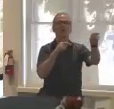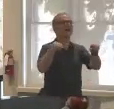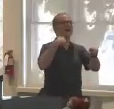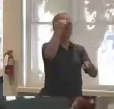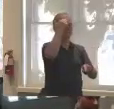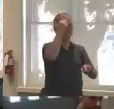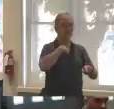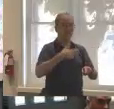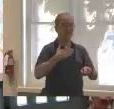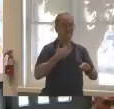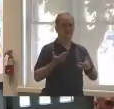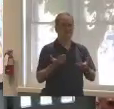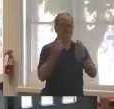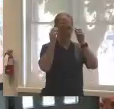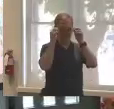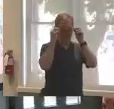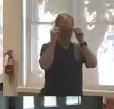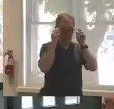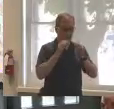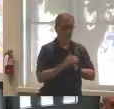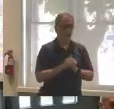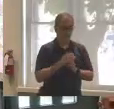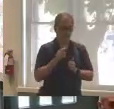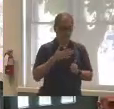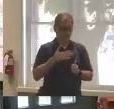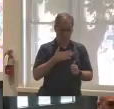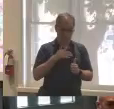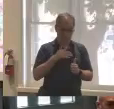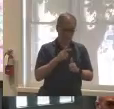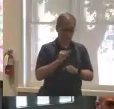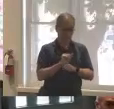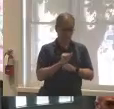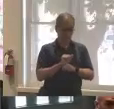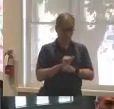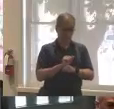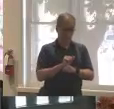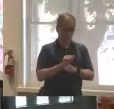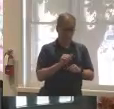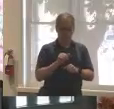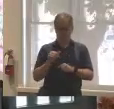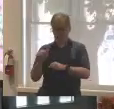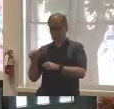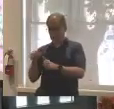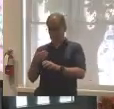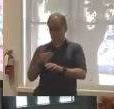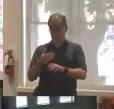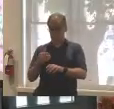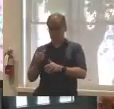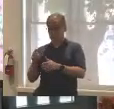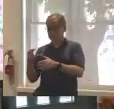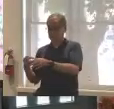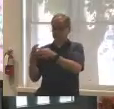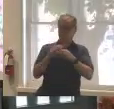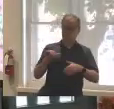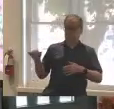I'm here. But my previous work is actually sort of connect to what I'm doing right now, especially Now I work